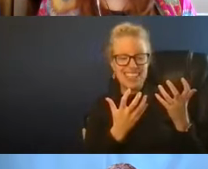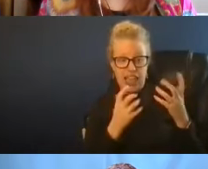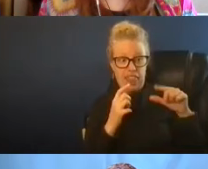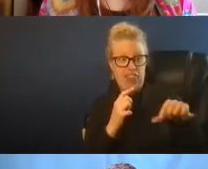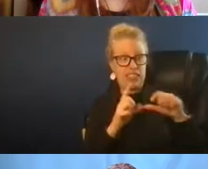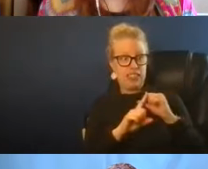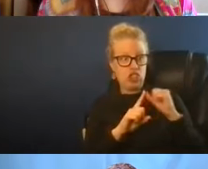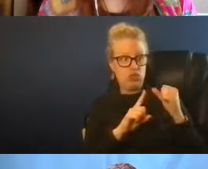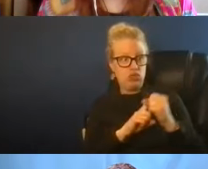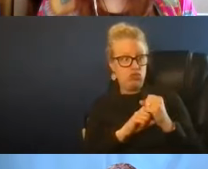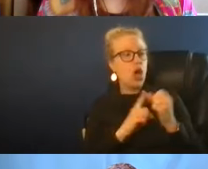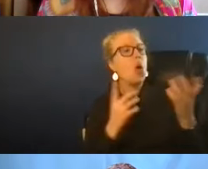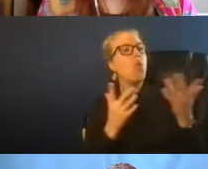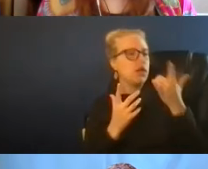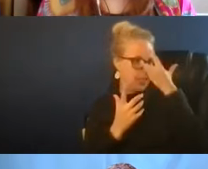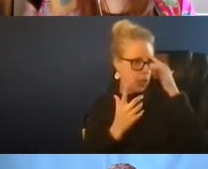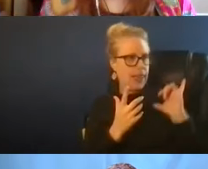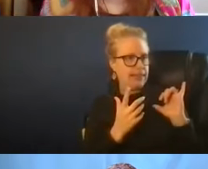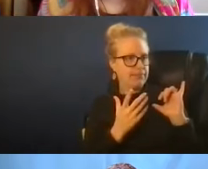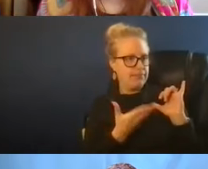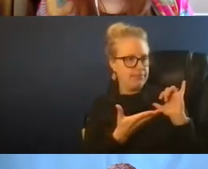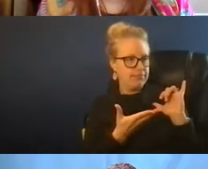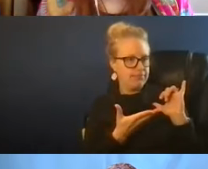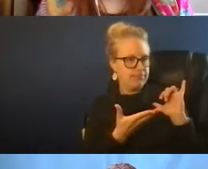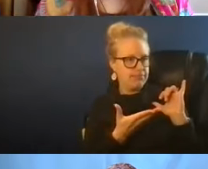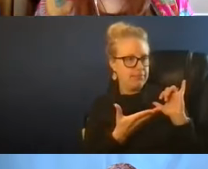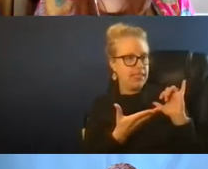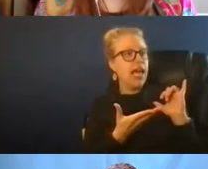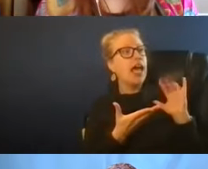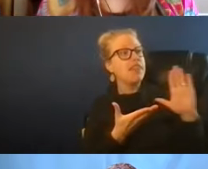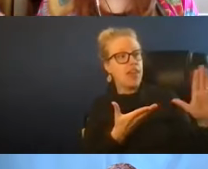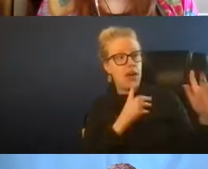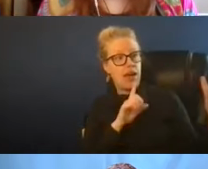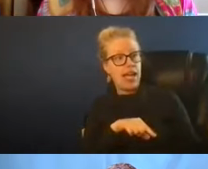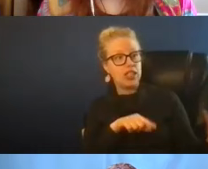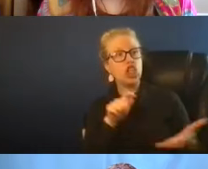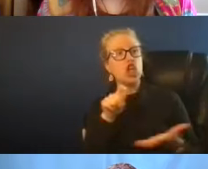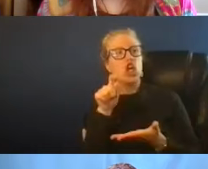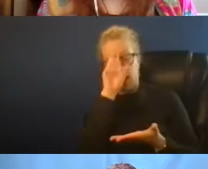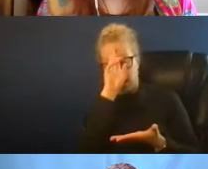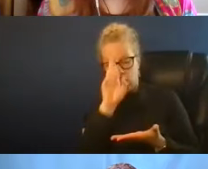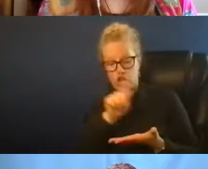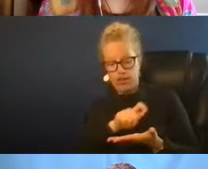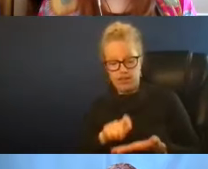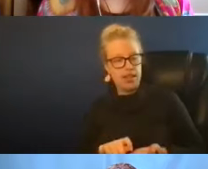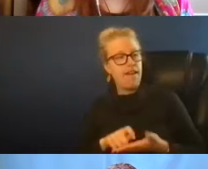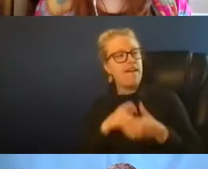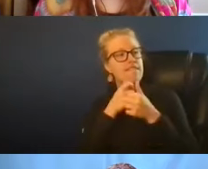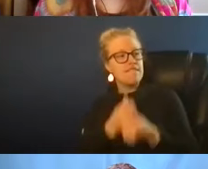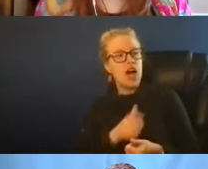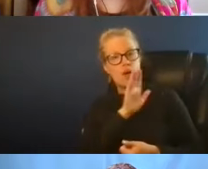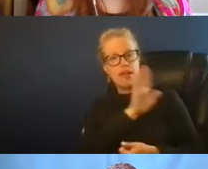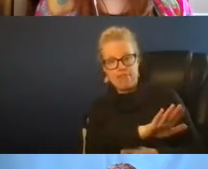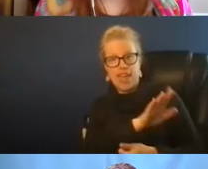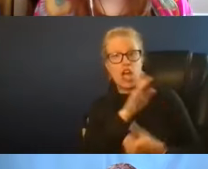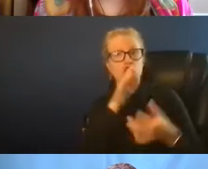situation, what would that look like? And then honoring their answer. We're sticking to their measure of success,